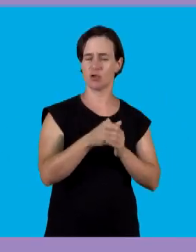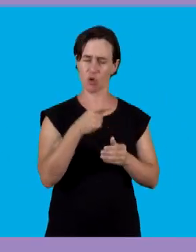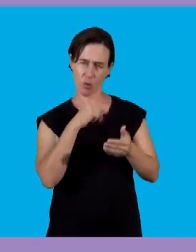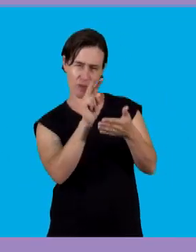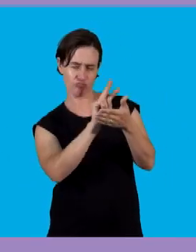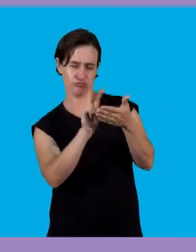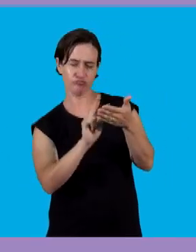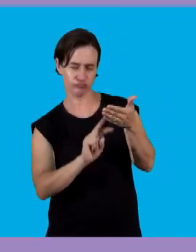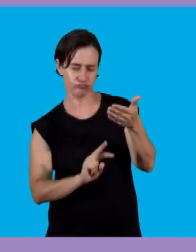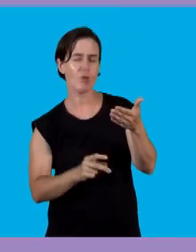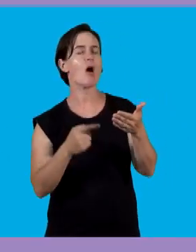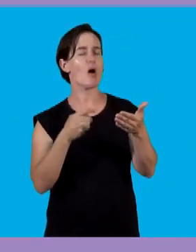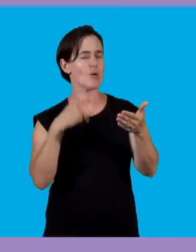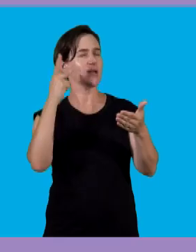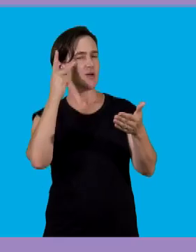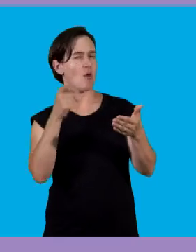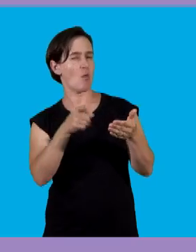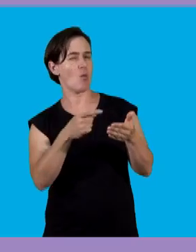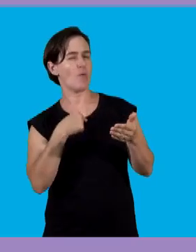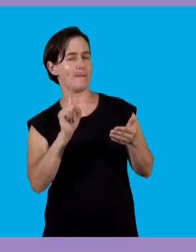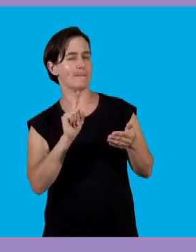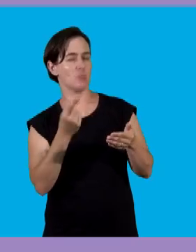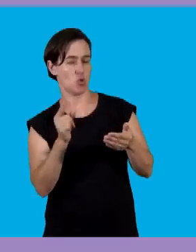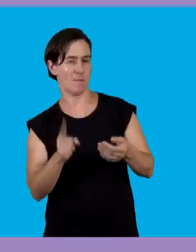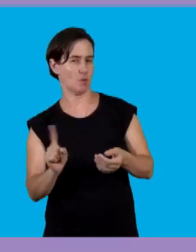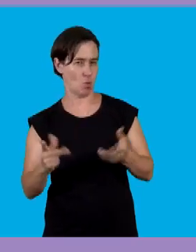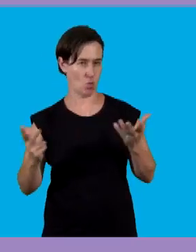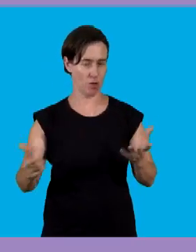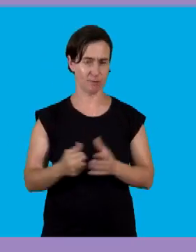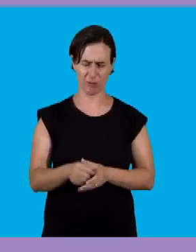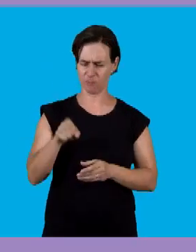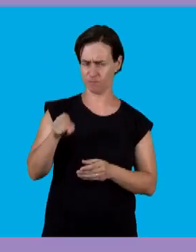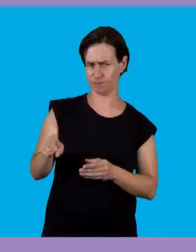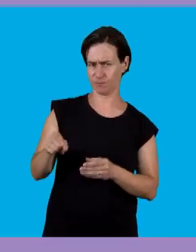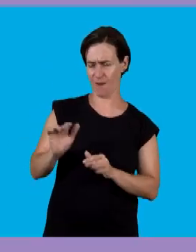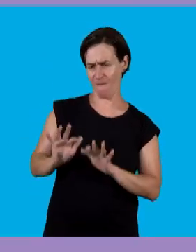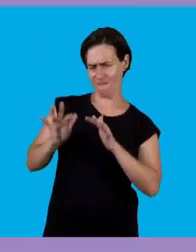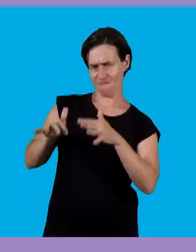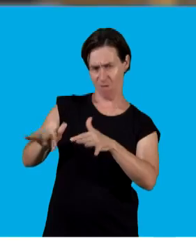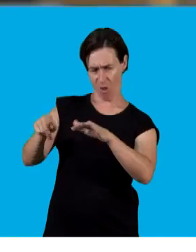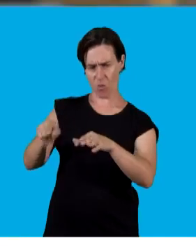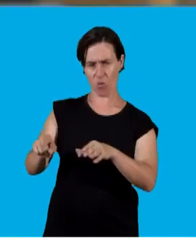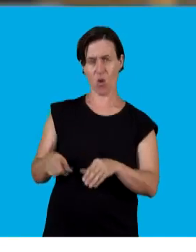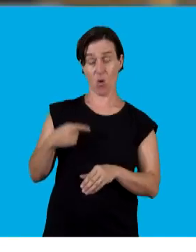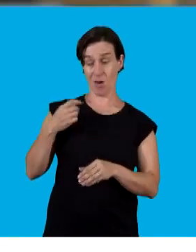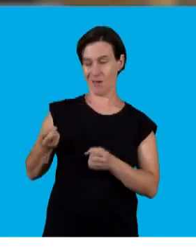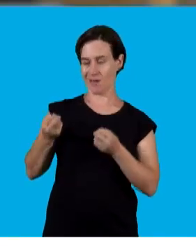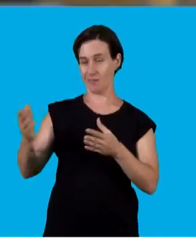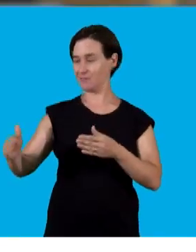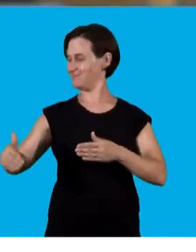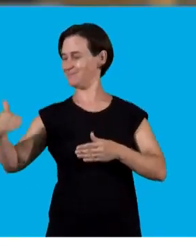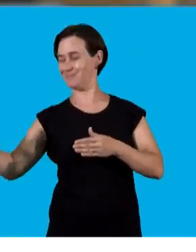read it, we know what we must do. But when we look at our flow diagram, we have been given the